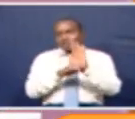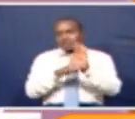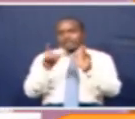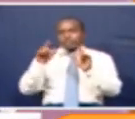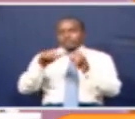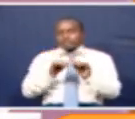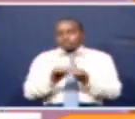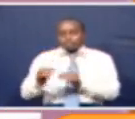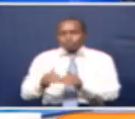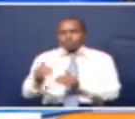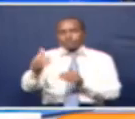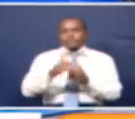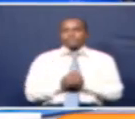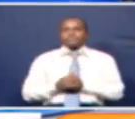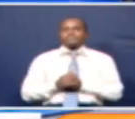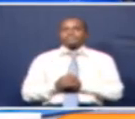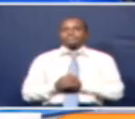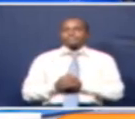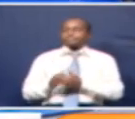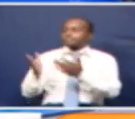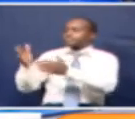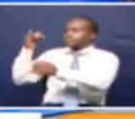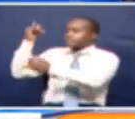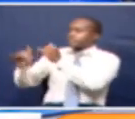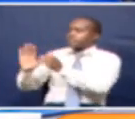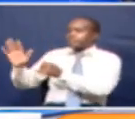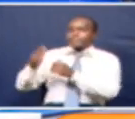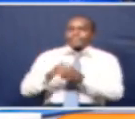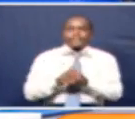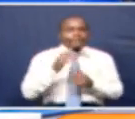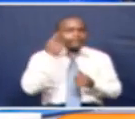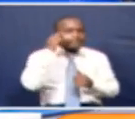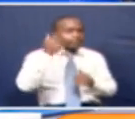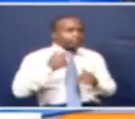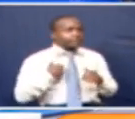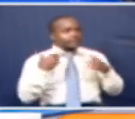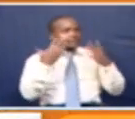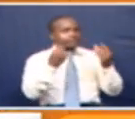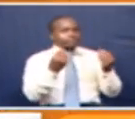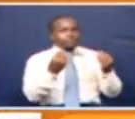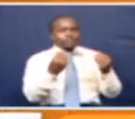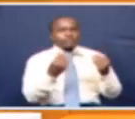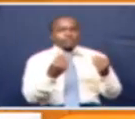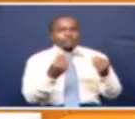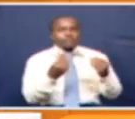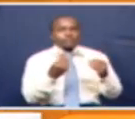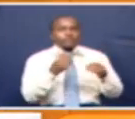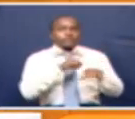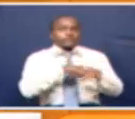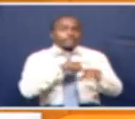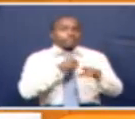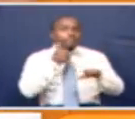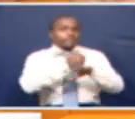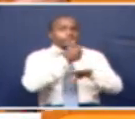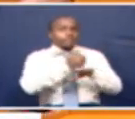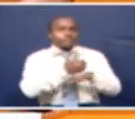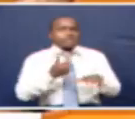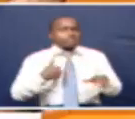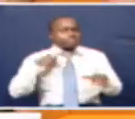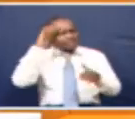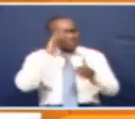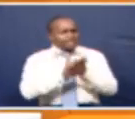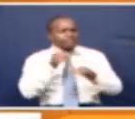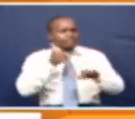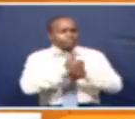forward. Okay. Finally, buddy. For me, it is simple. Well, on the issue of insults, I don't believe in people insulting each